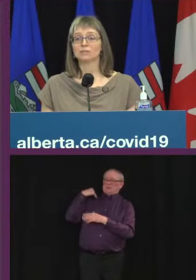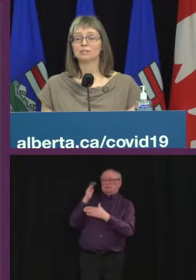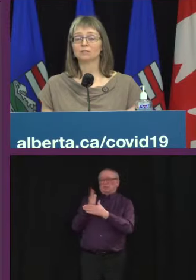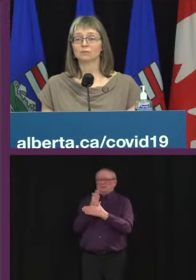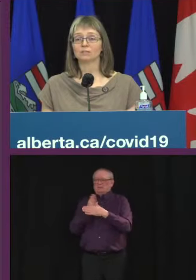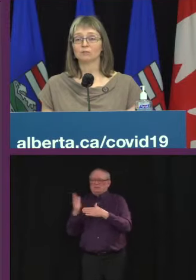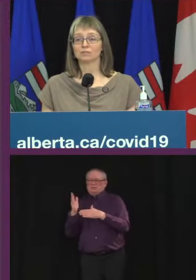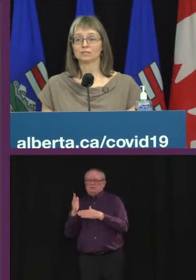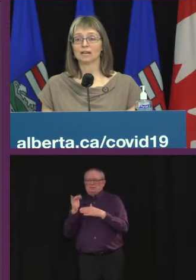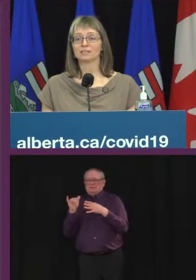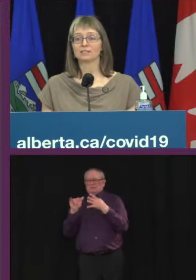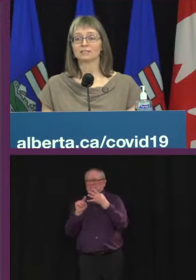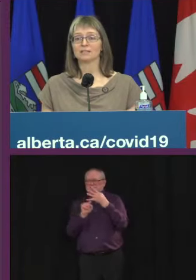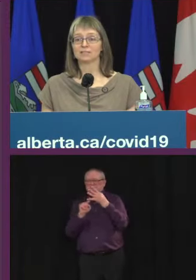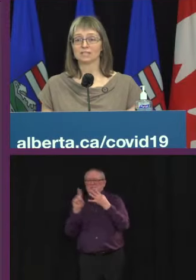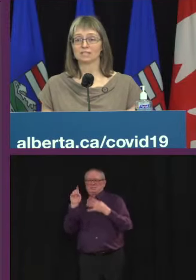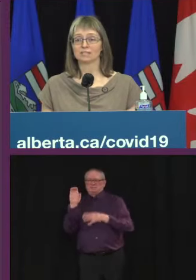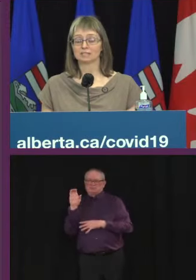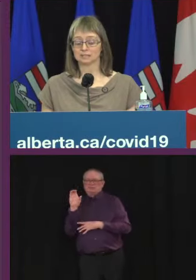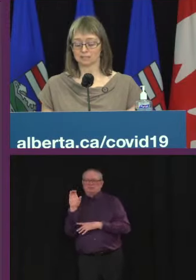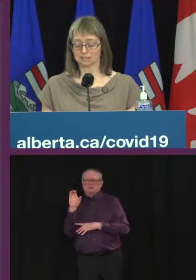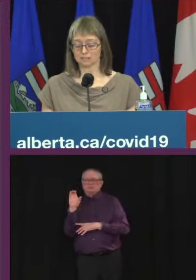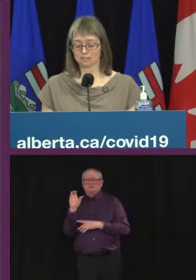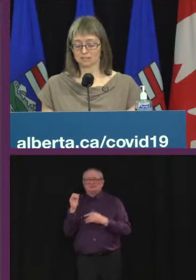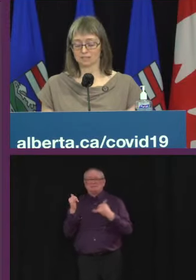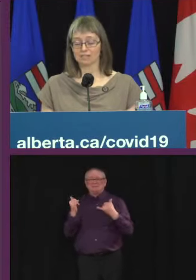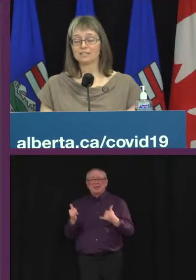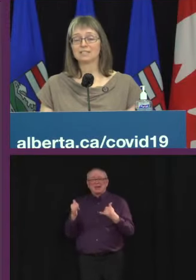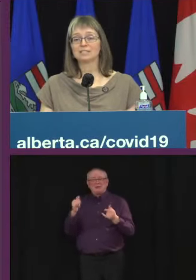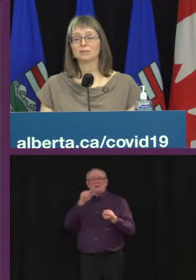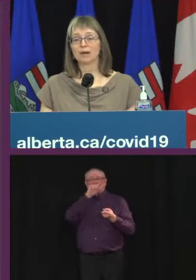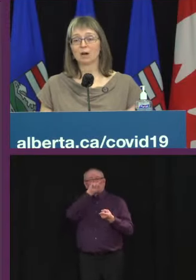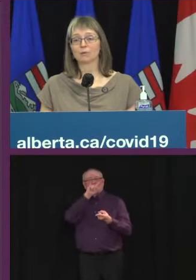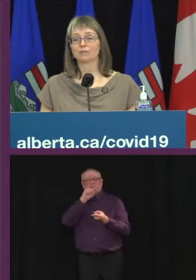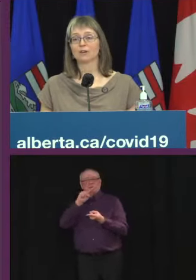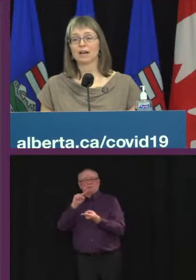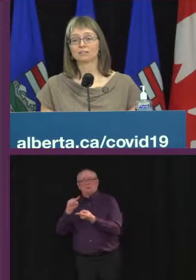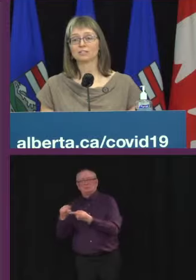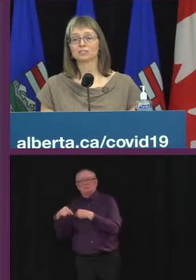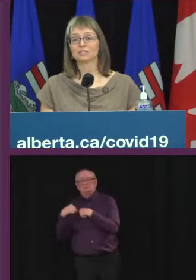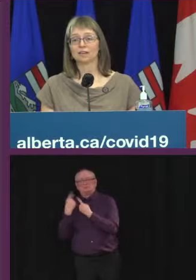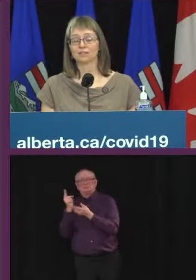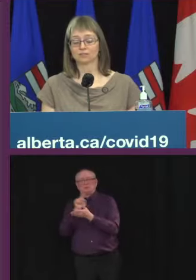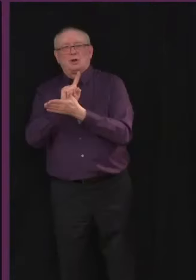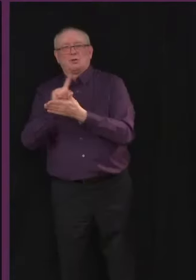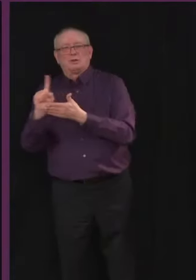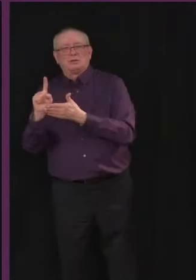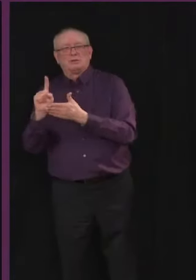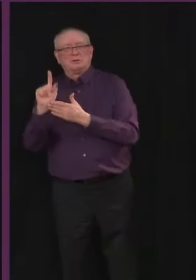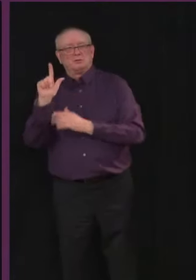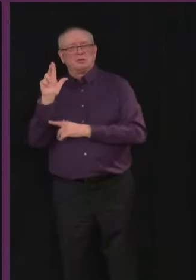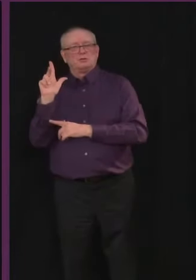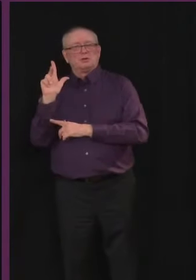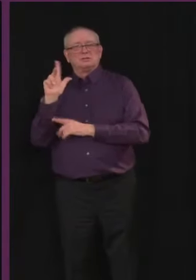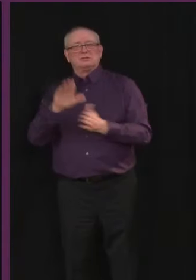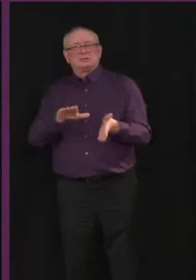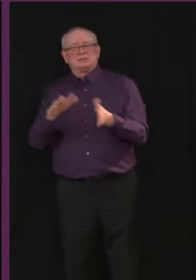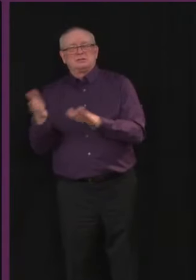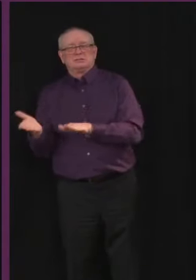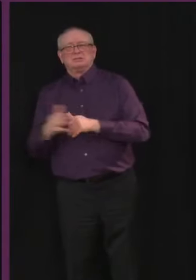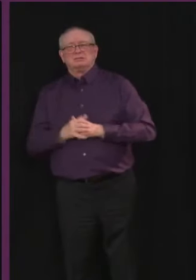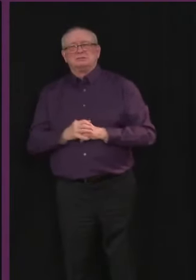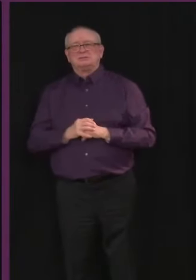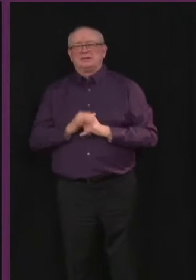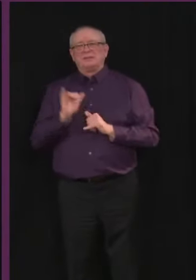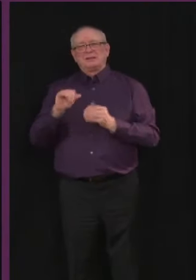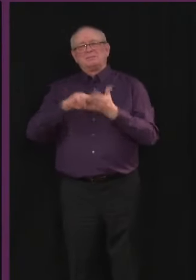to 23 over the last 7 days. This is the power of our actions together. This is the power of